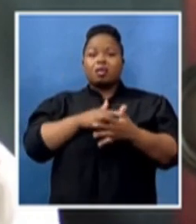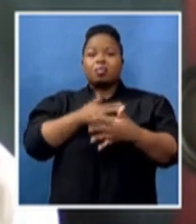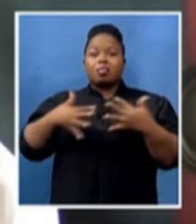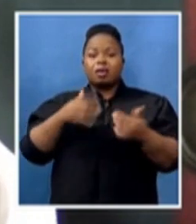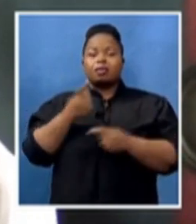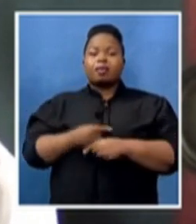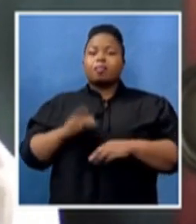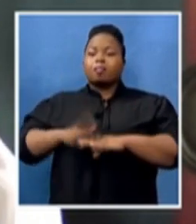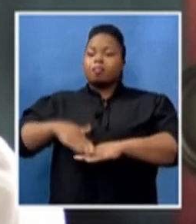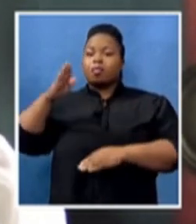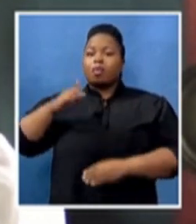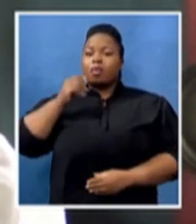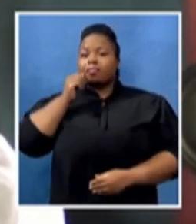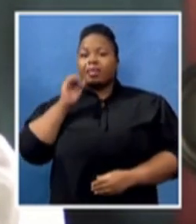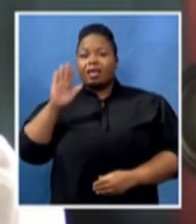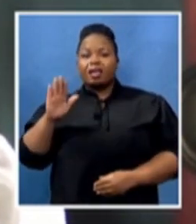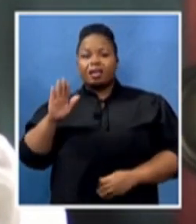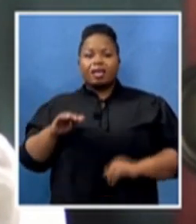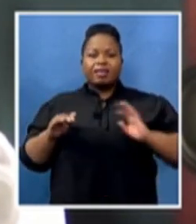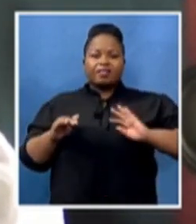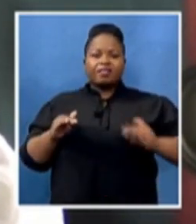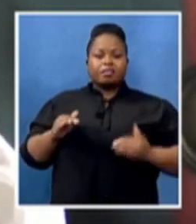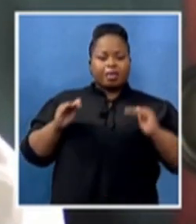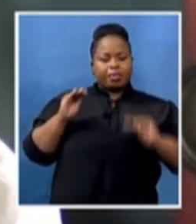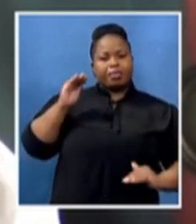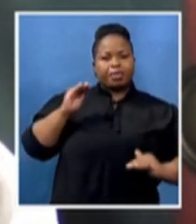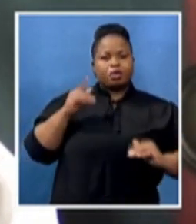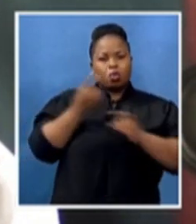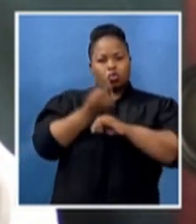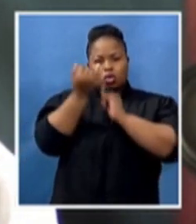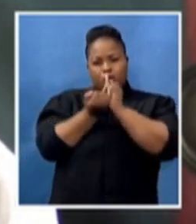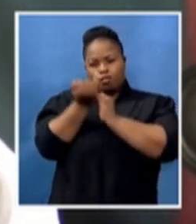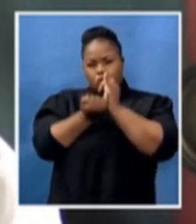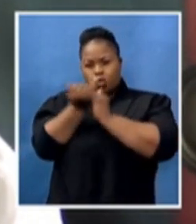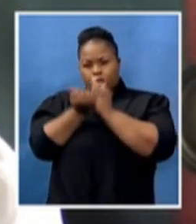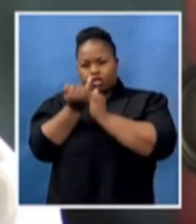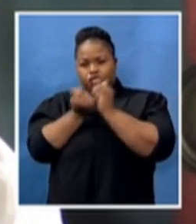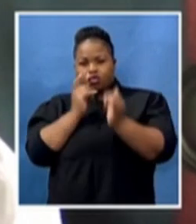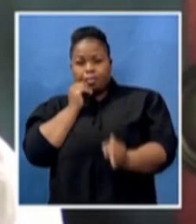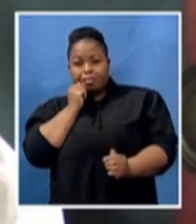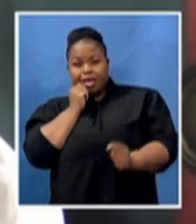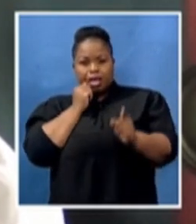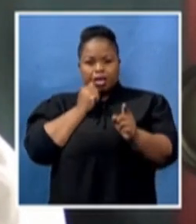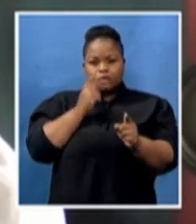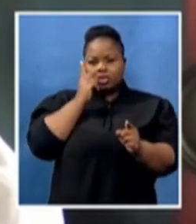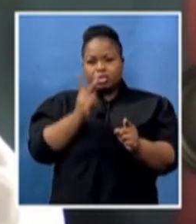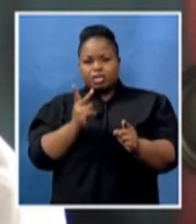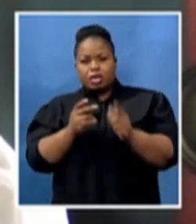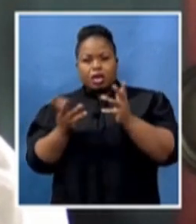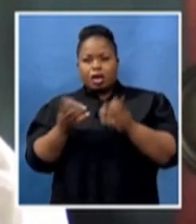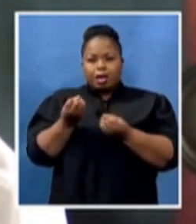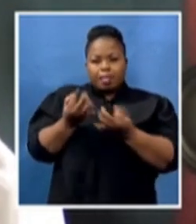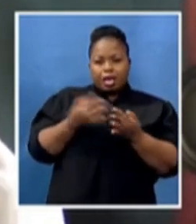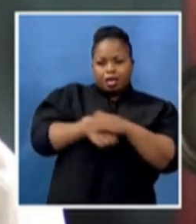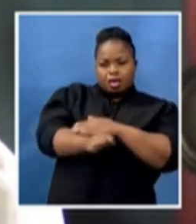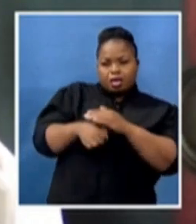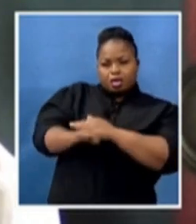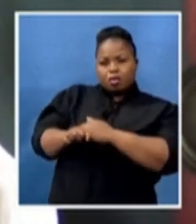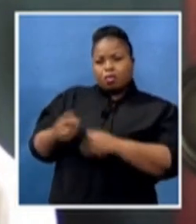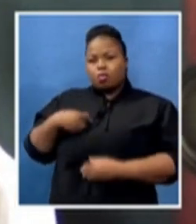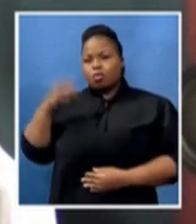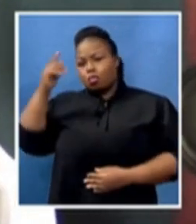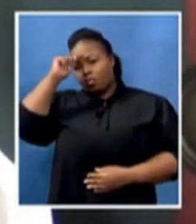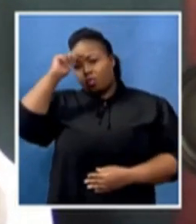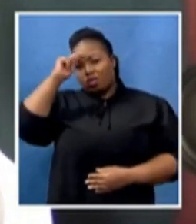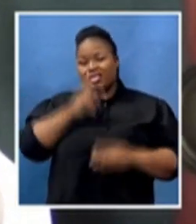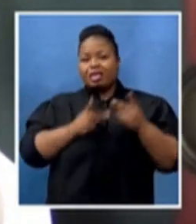brings about competition among males for female mates. This may lead to sexual frustration and jealousy among